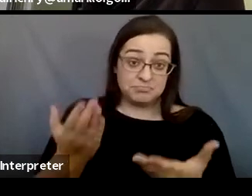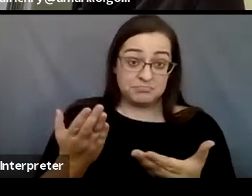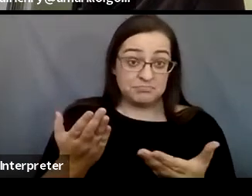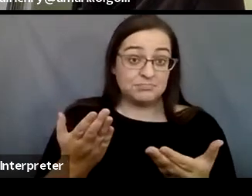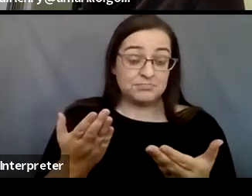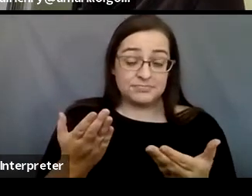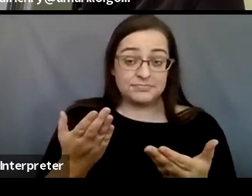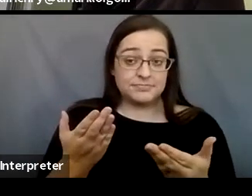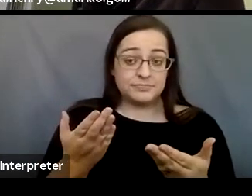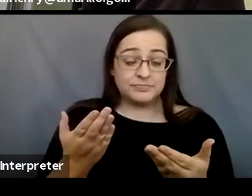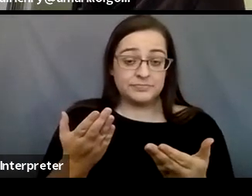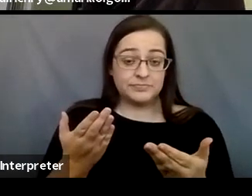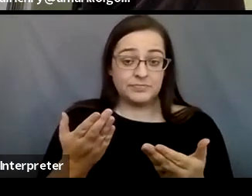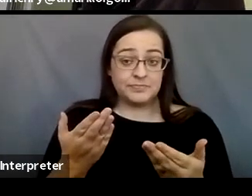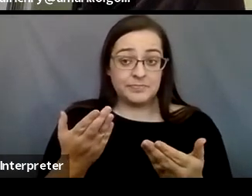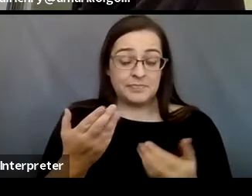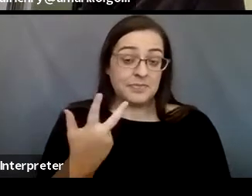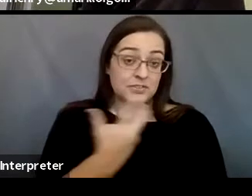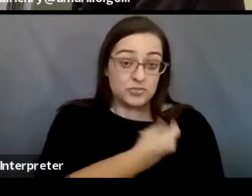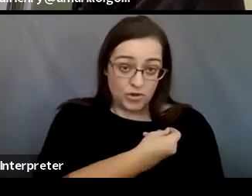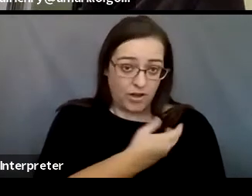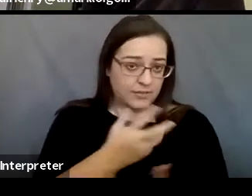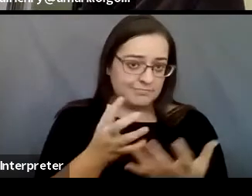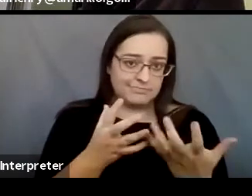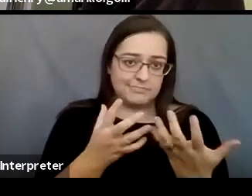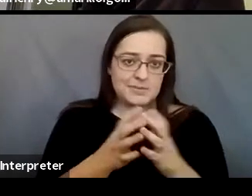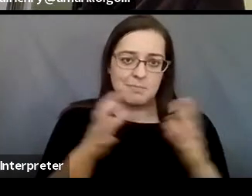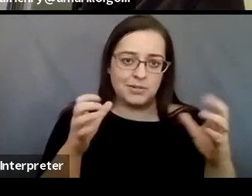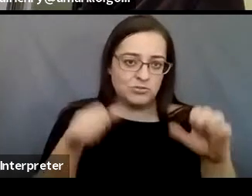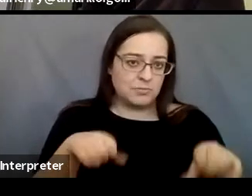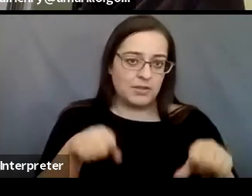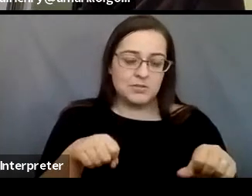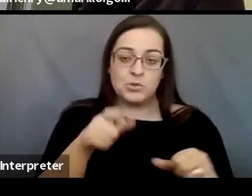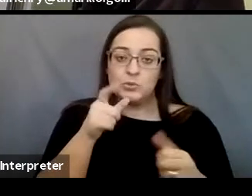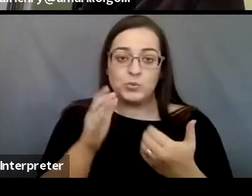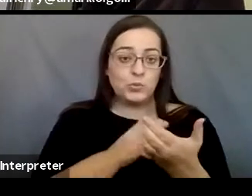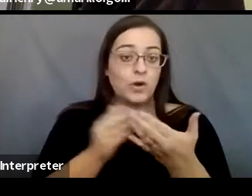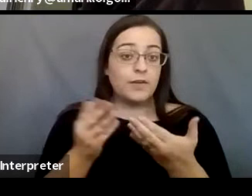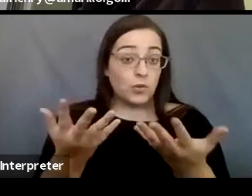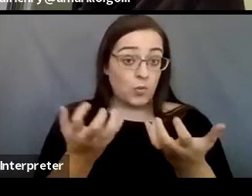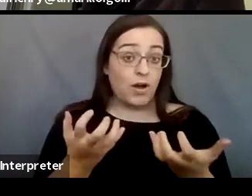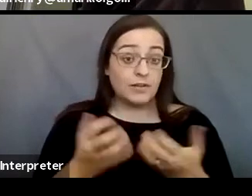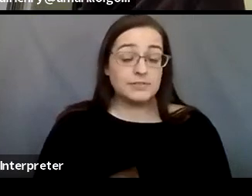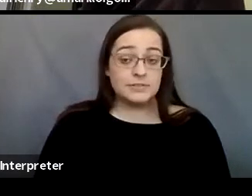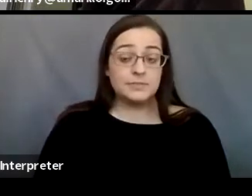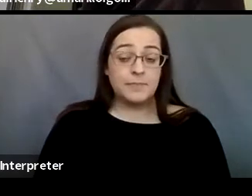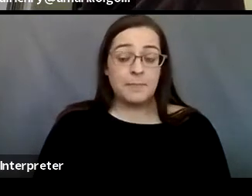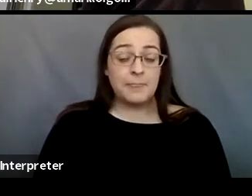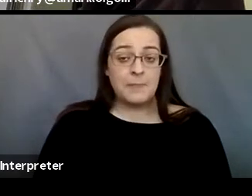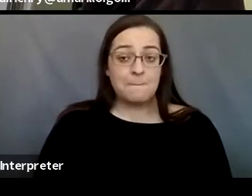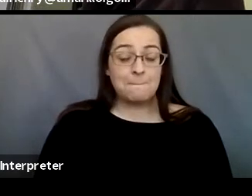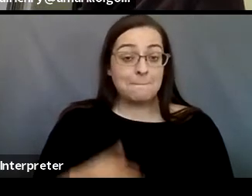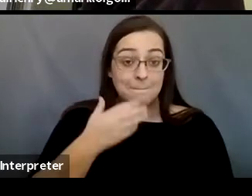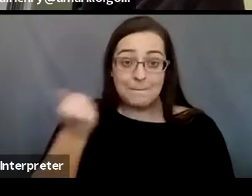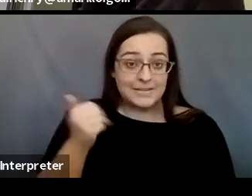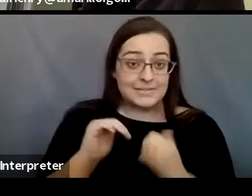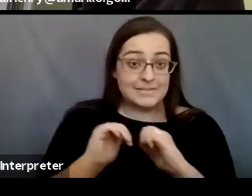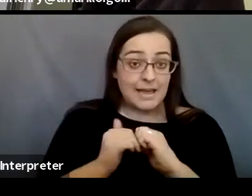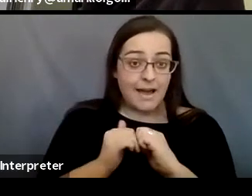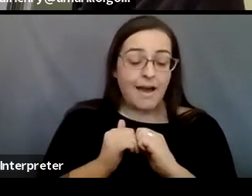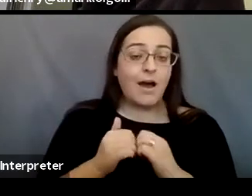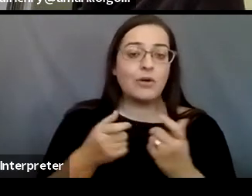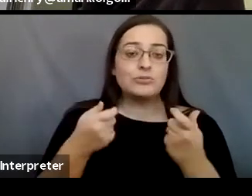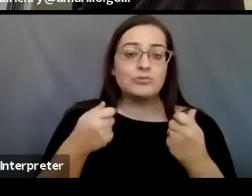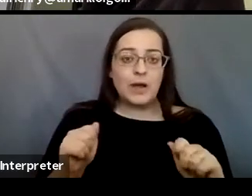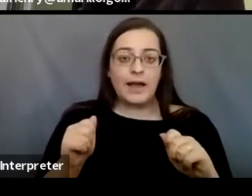vaccine as much as possible to people in our community that want it. And the best way to do that is try